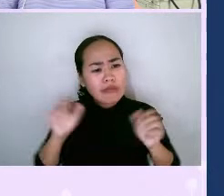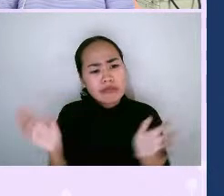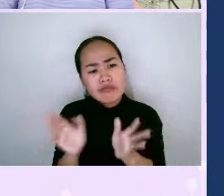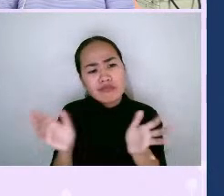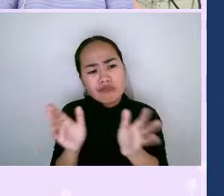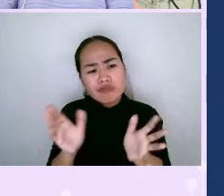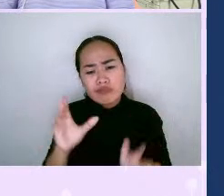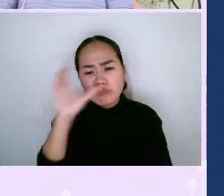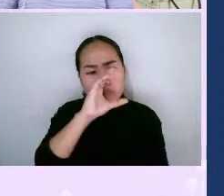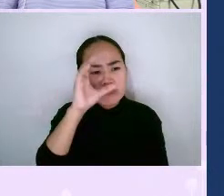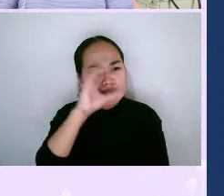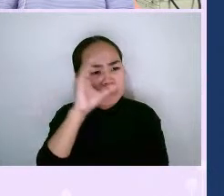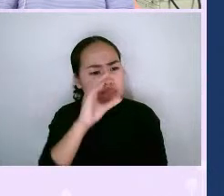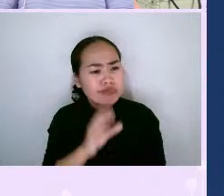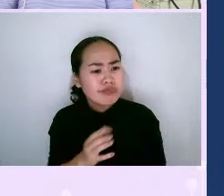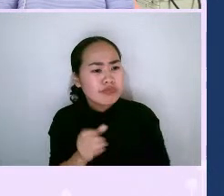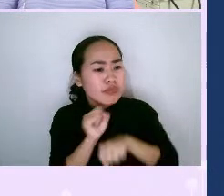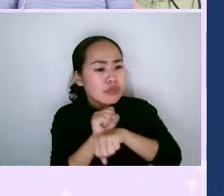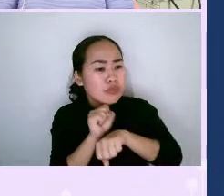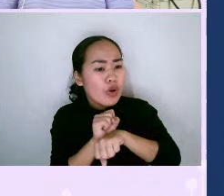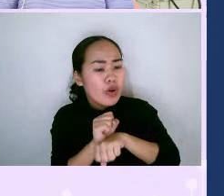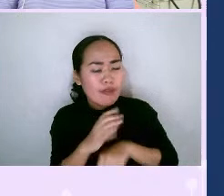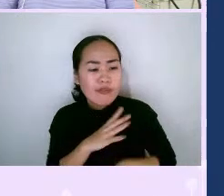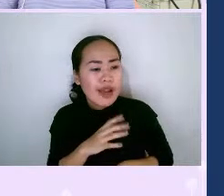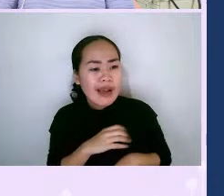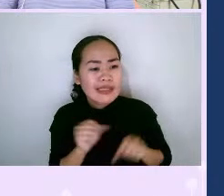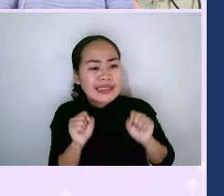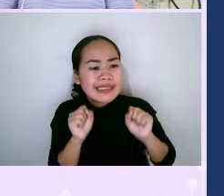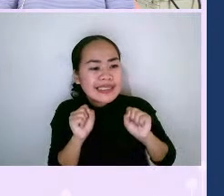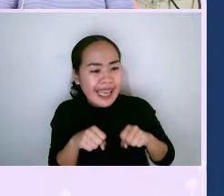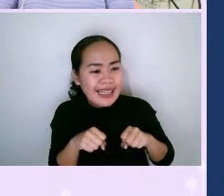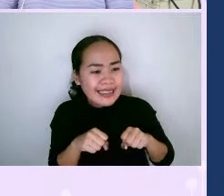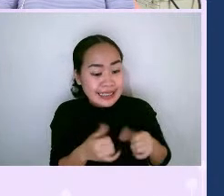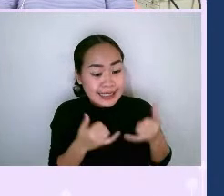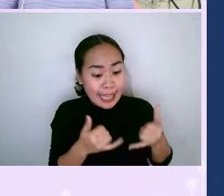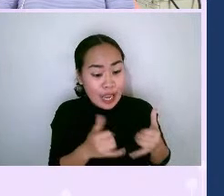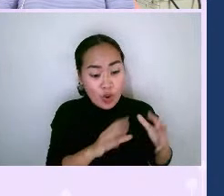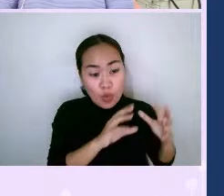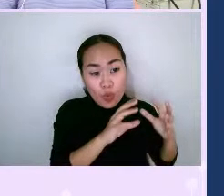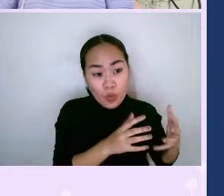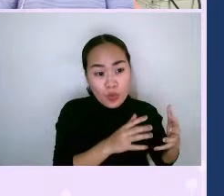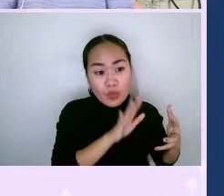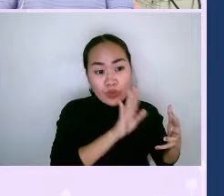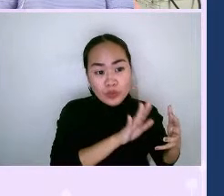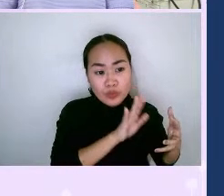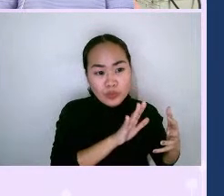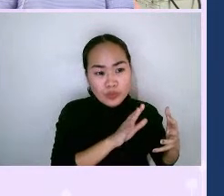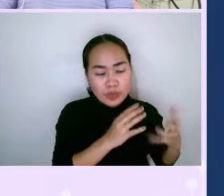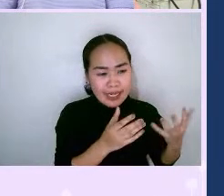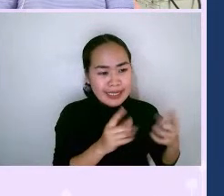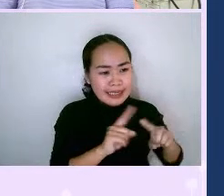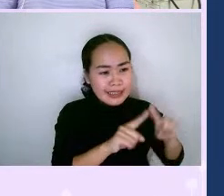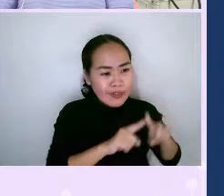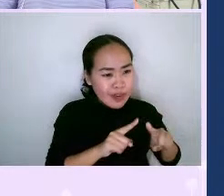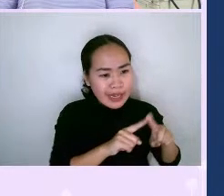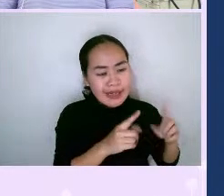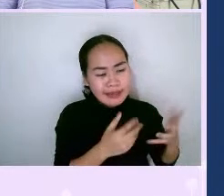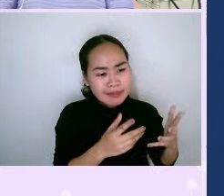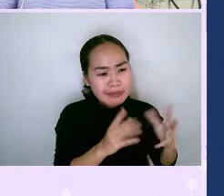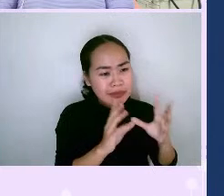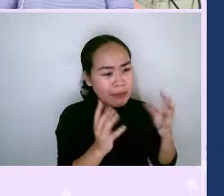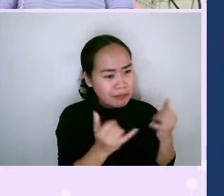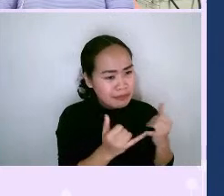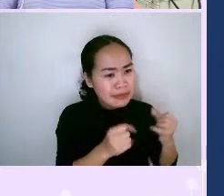labor market and allow employers in finding the right workers for their vacancies. Through our